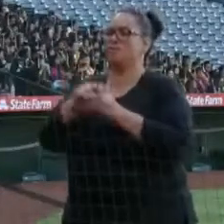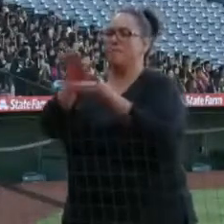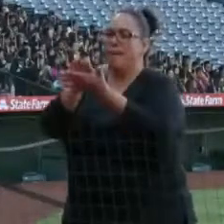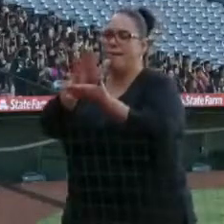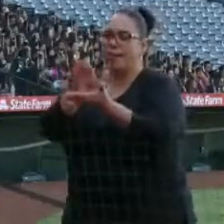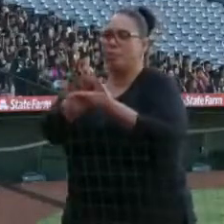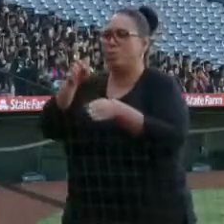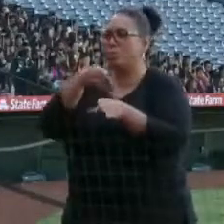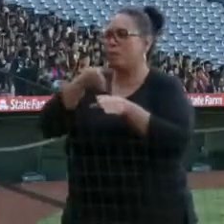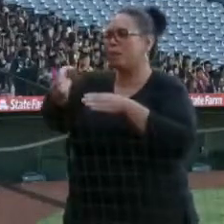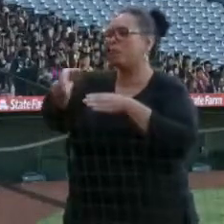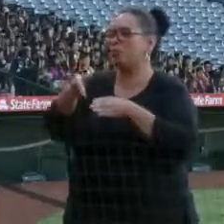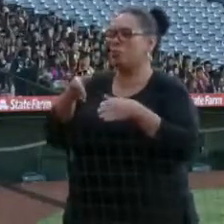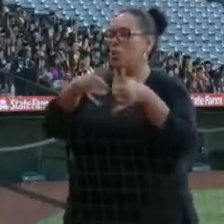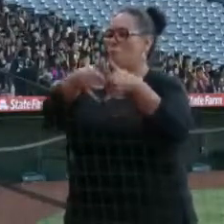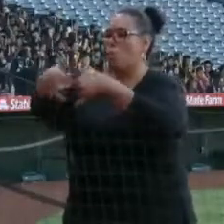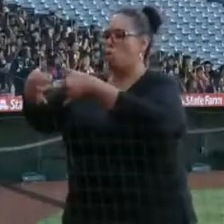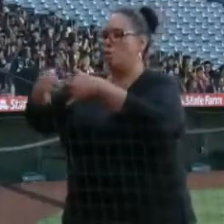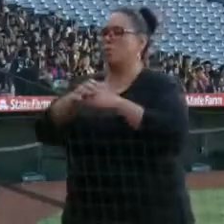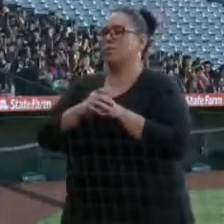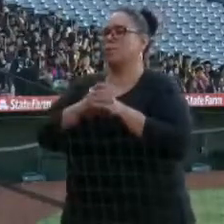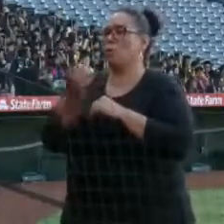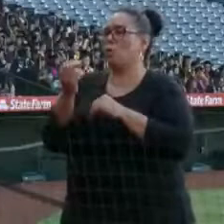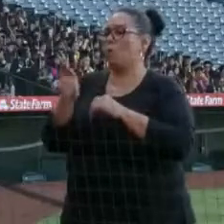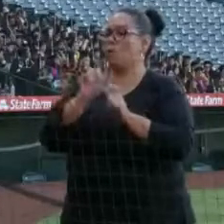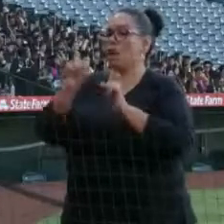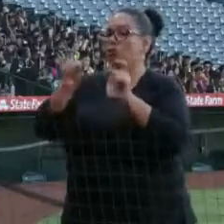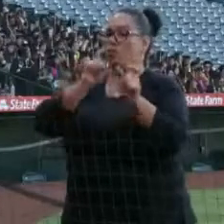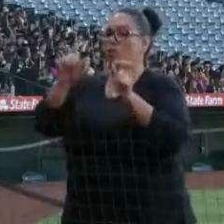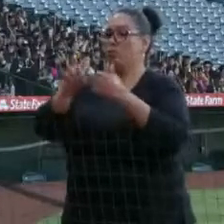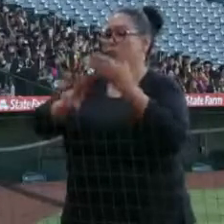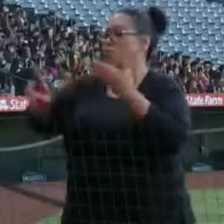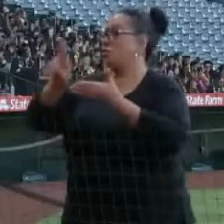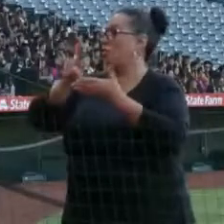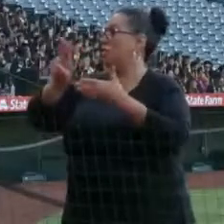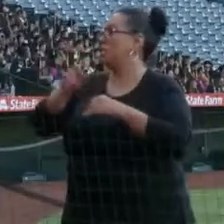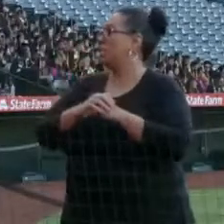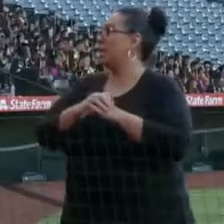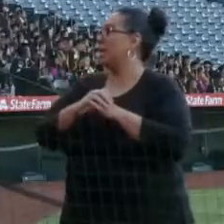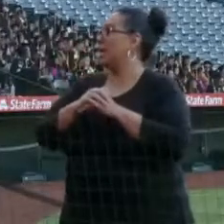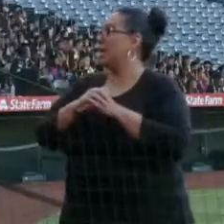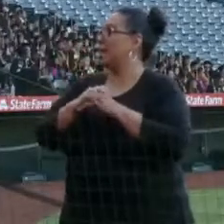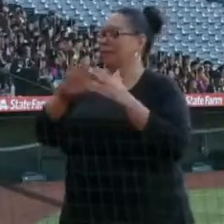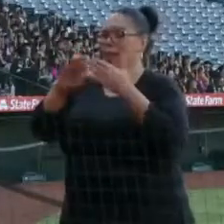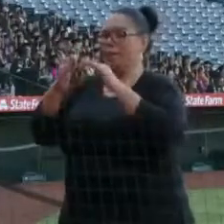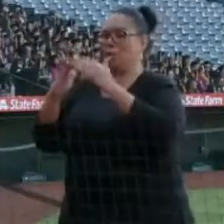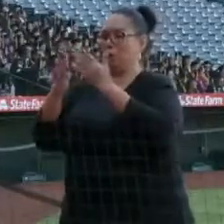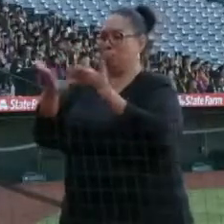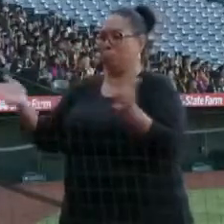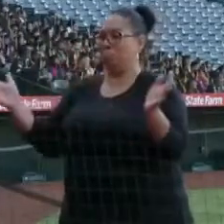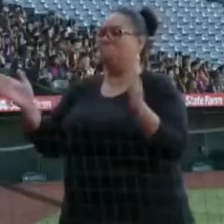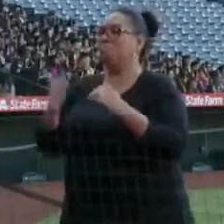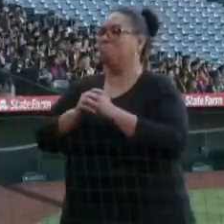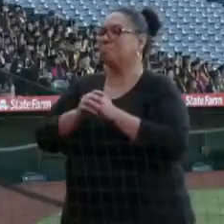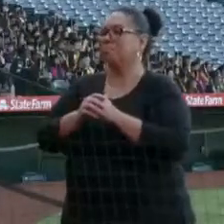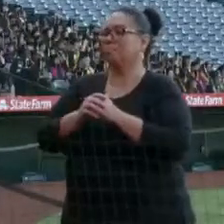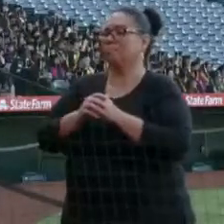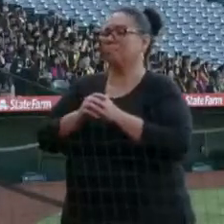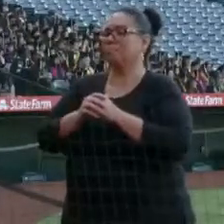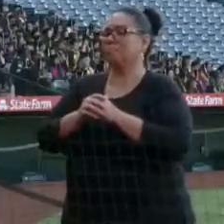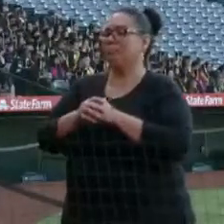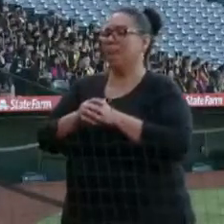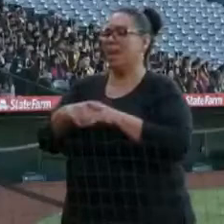or professional awards, and or contributions to the university and the community at large. The following